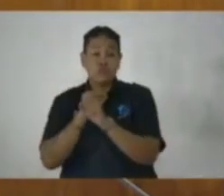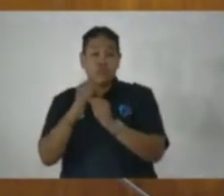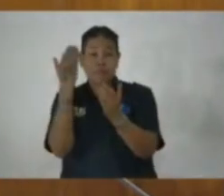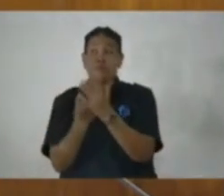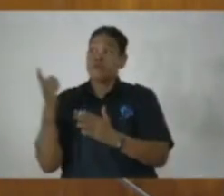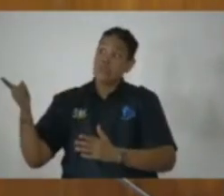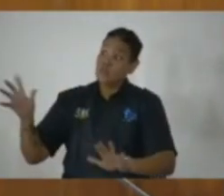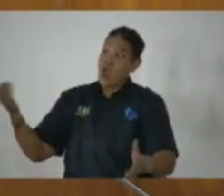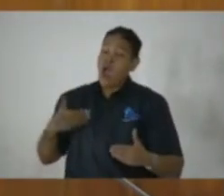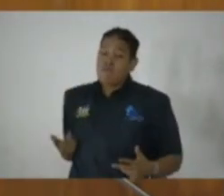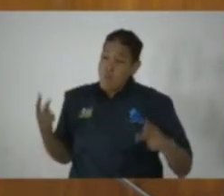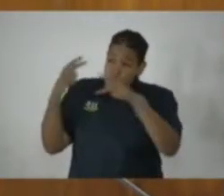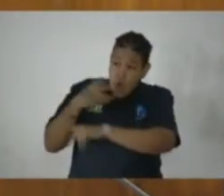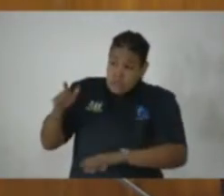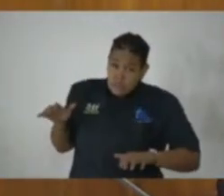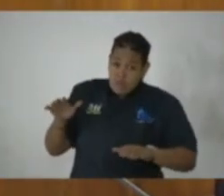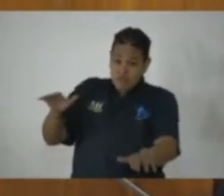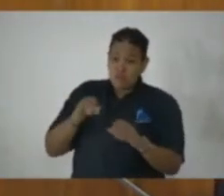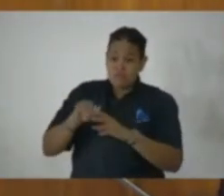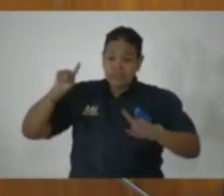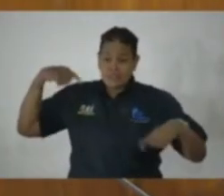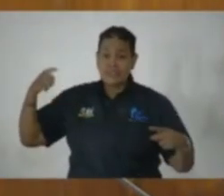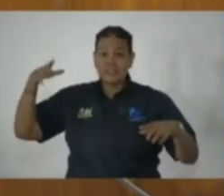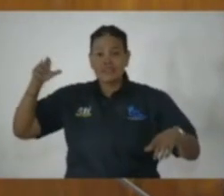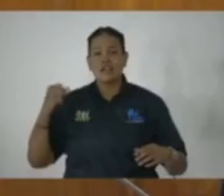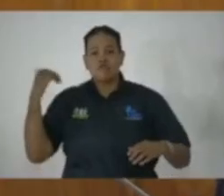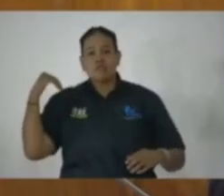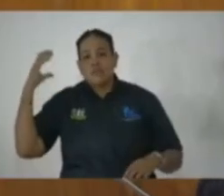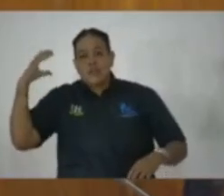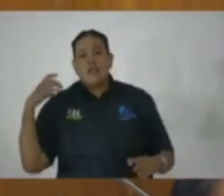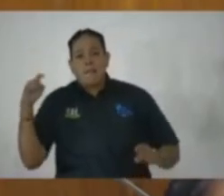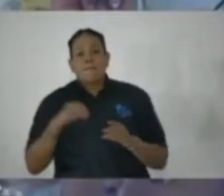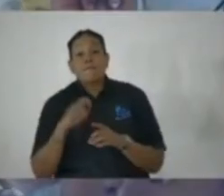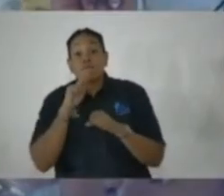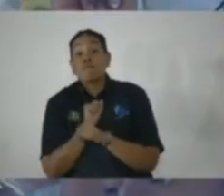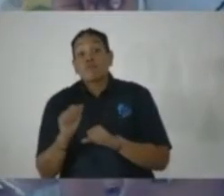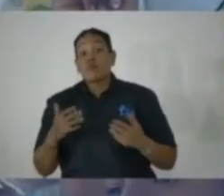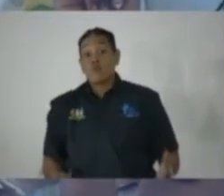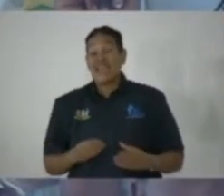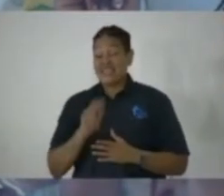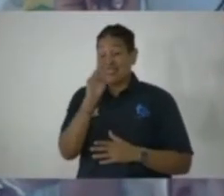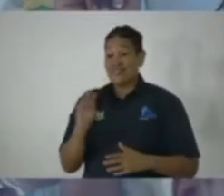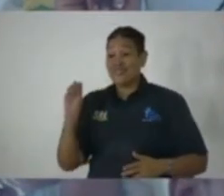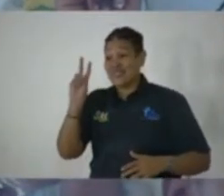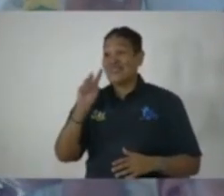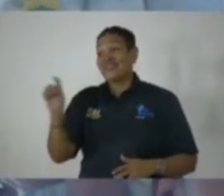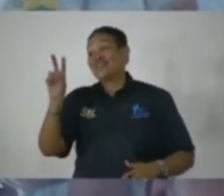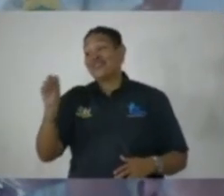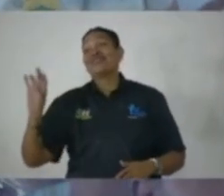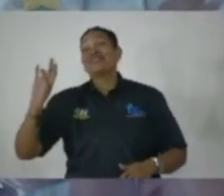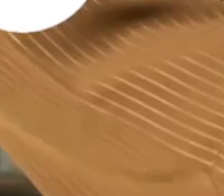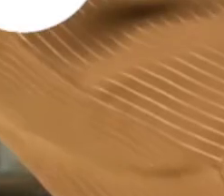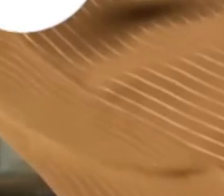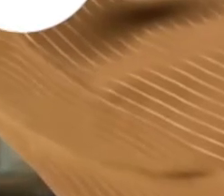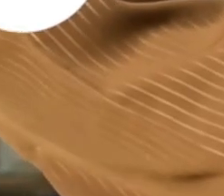that he had the worst performance since he got the baton. Indeed, in 2002,